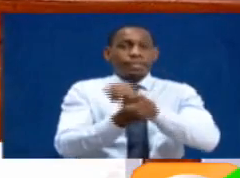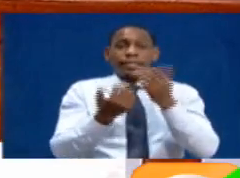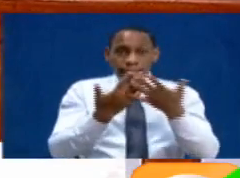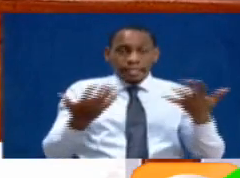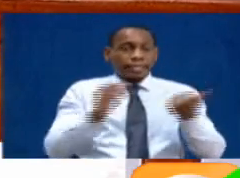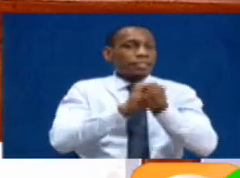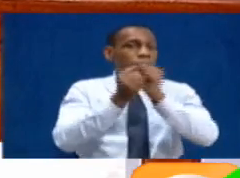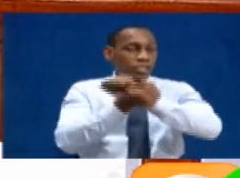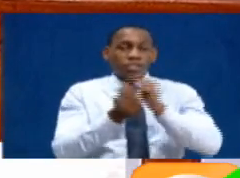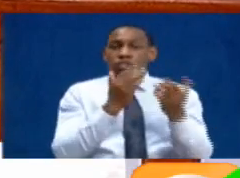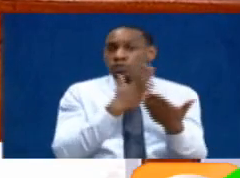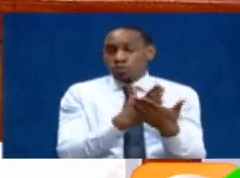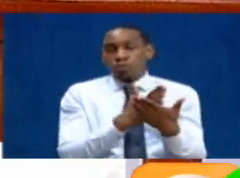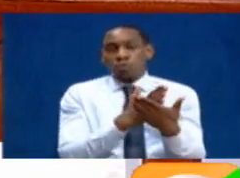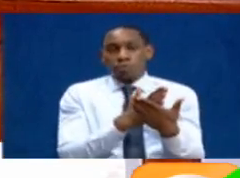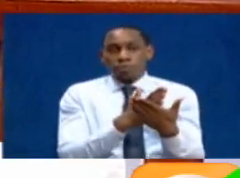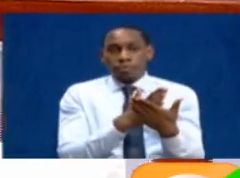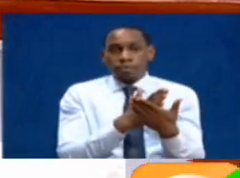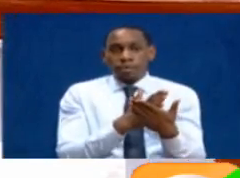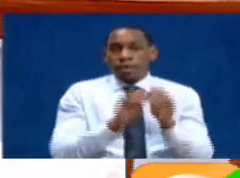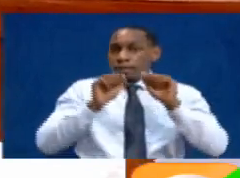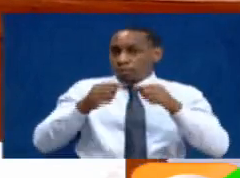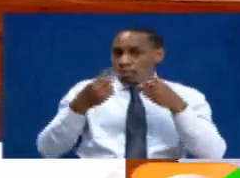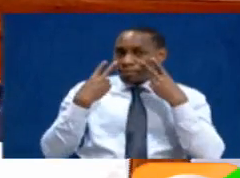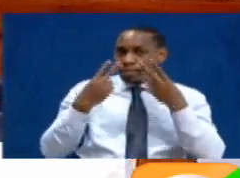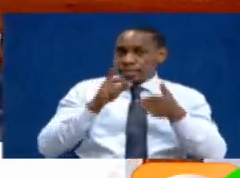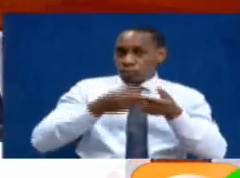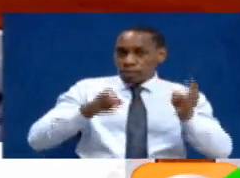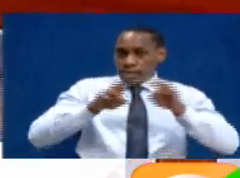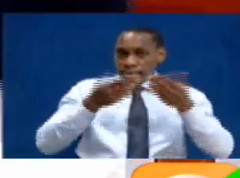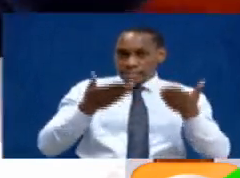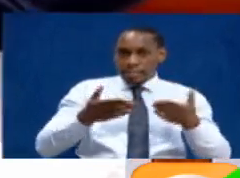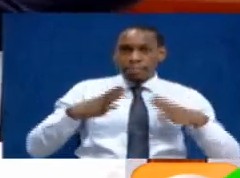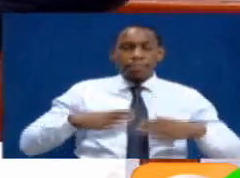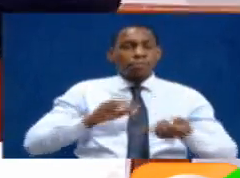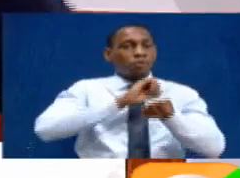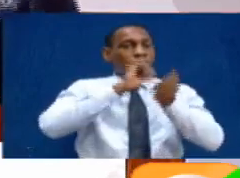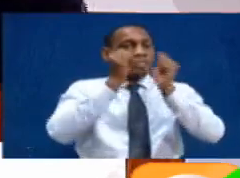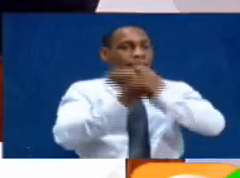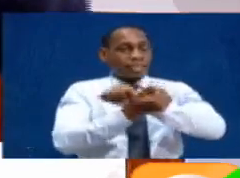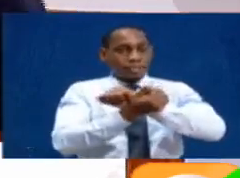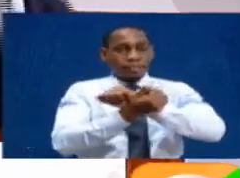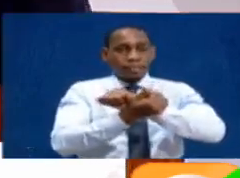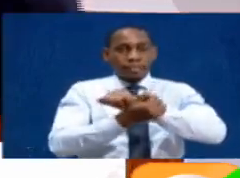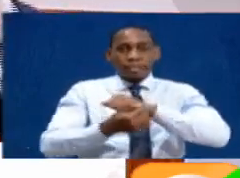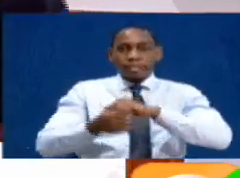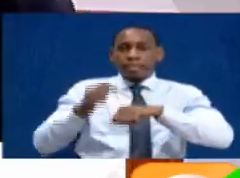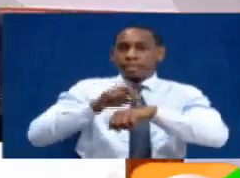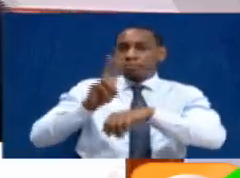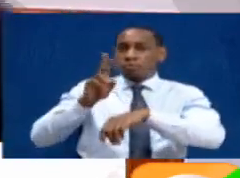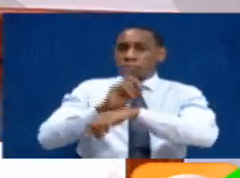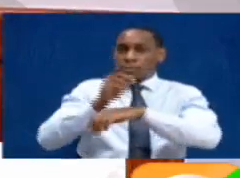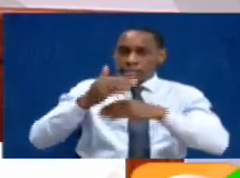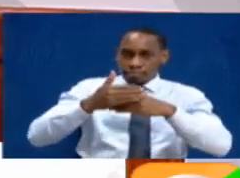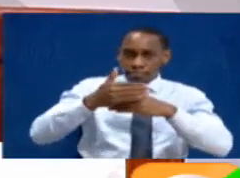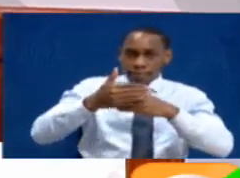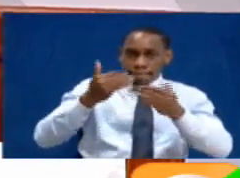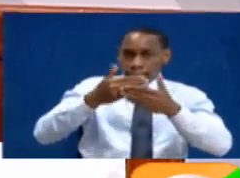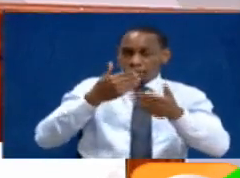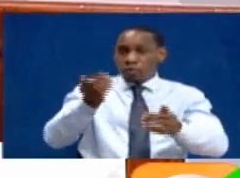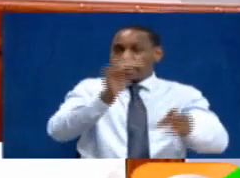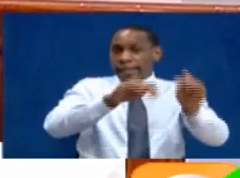Mm. And you can see even what is happening now. People will change in 2 minutes time to the elections.